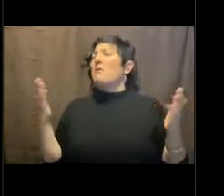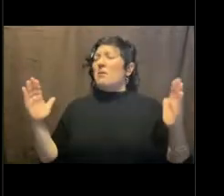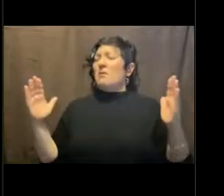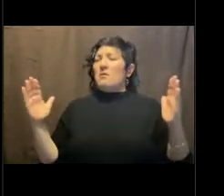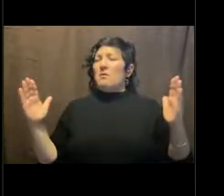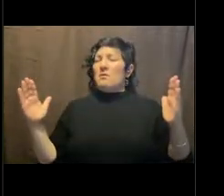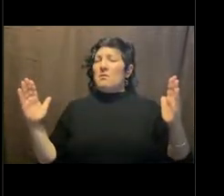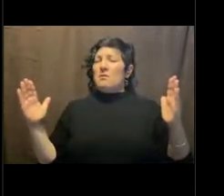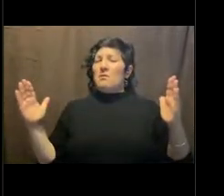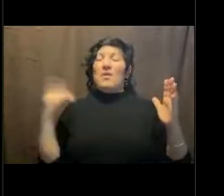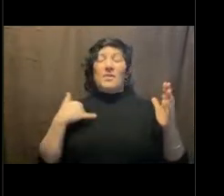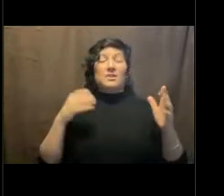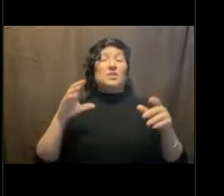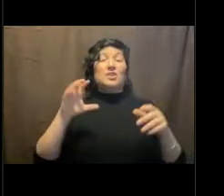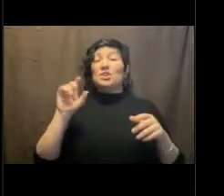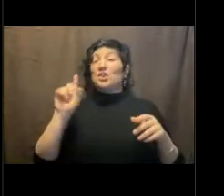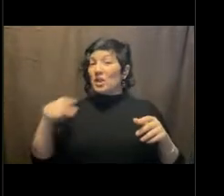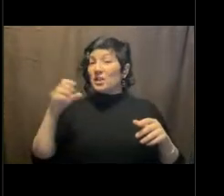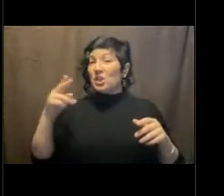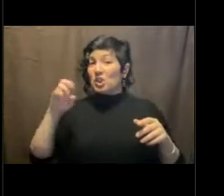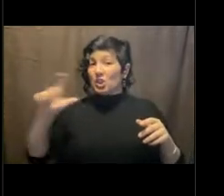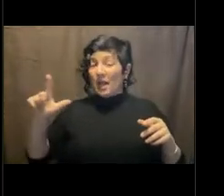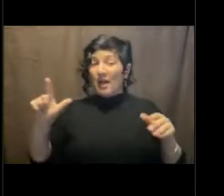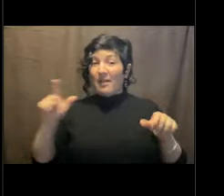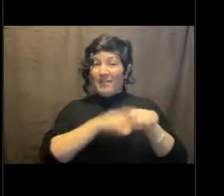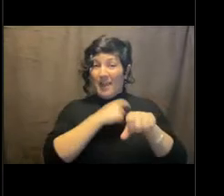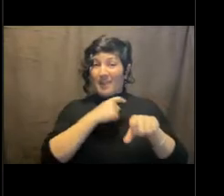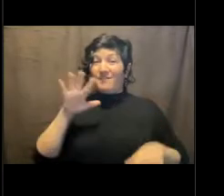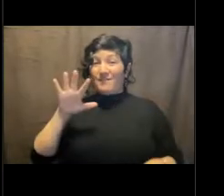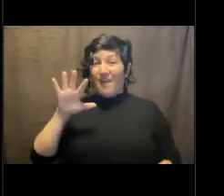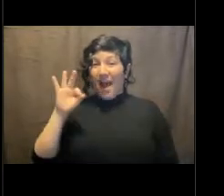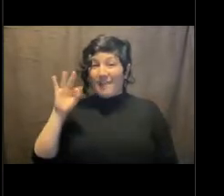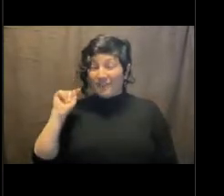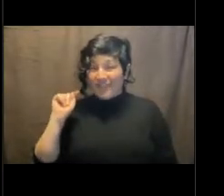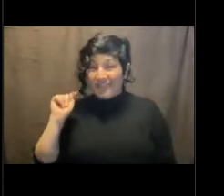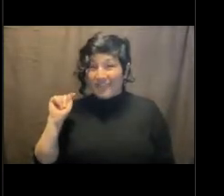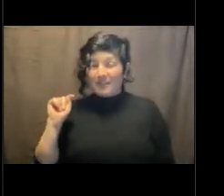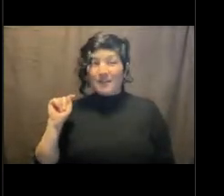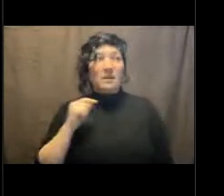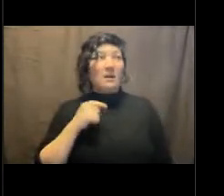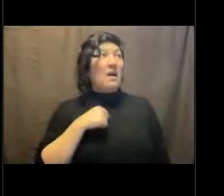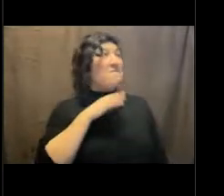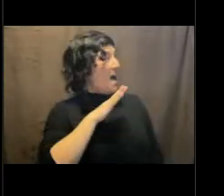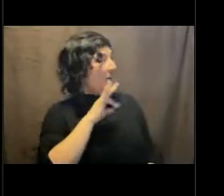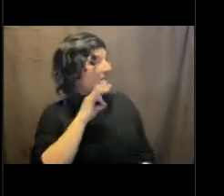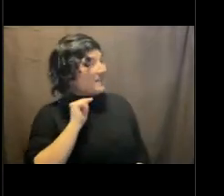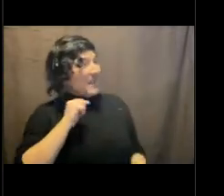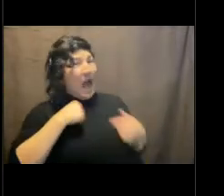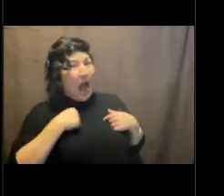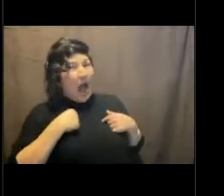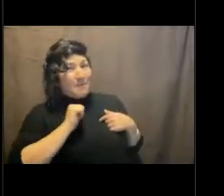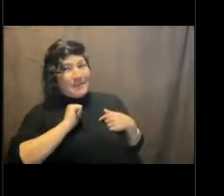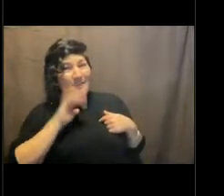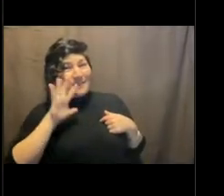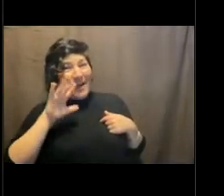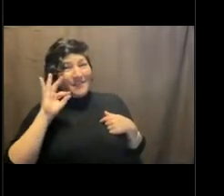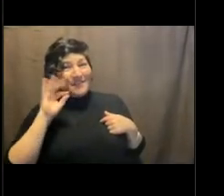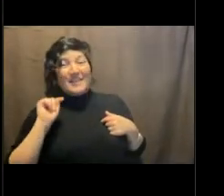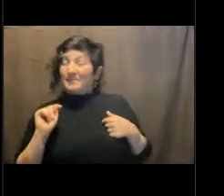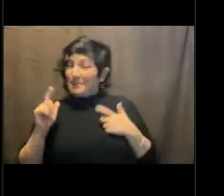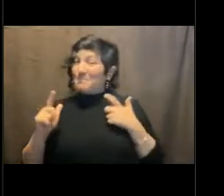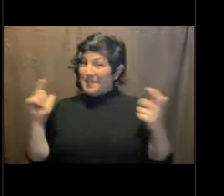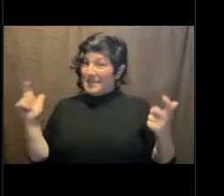about just over 5 feet in length. And that's just the shell length. So 5 feet. Big, I am 5 feet myself. That is crazy. Yeah. Pretty big turtle. And they